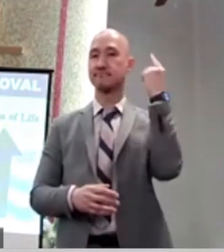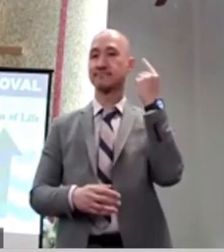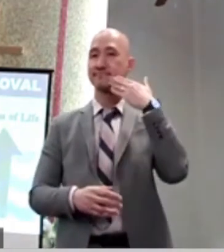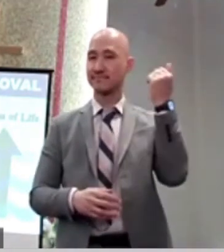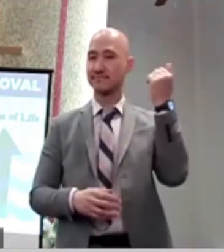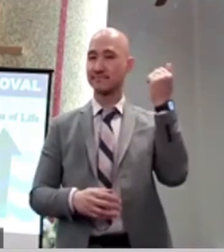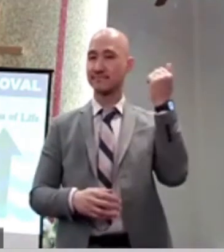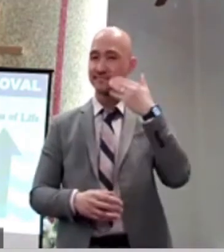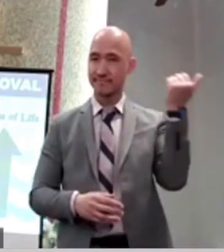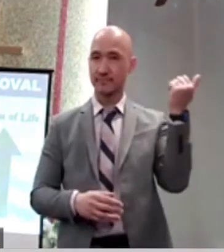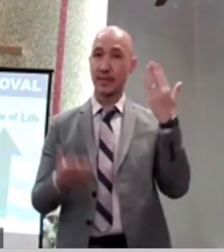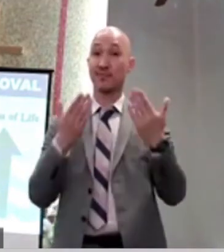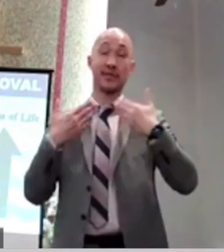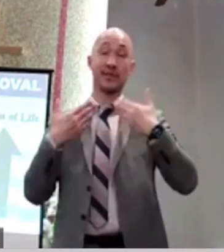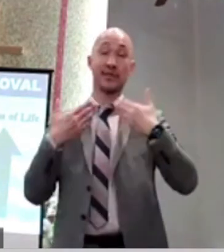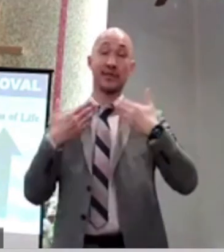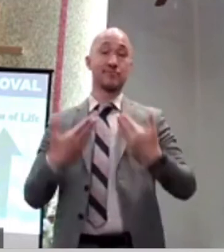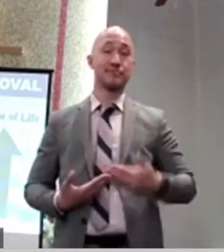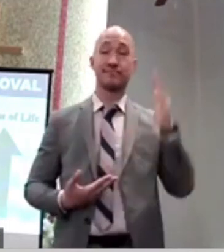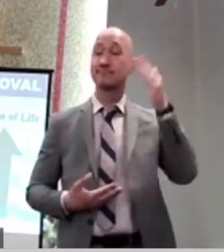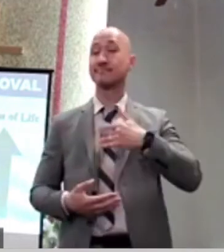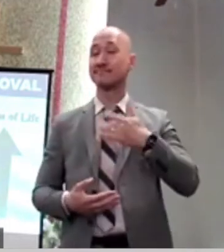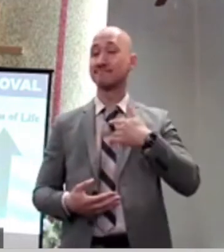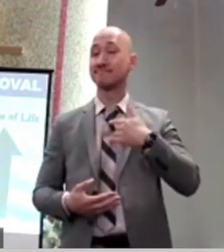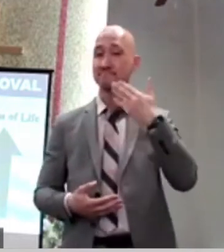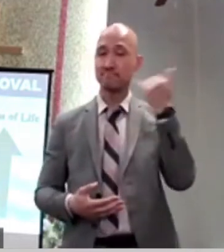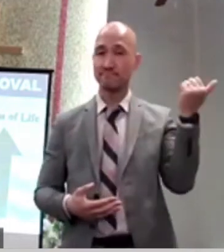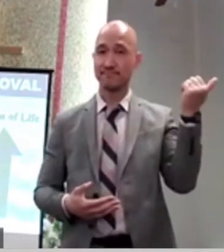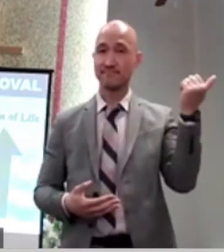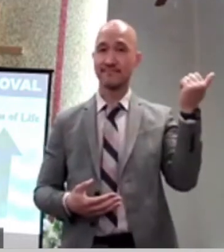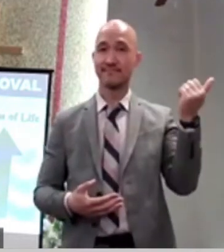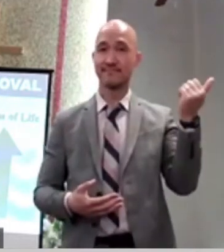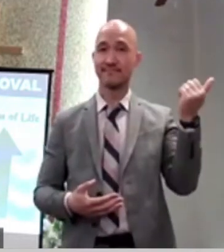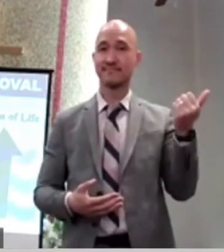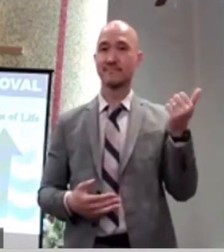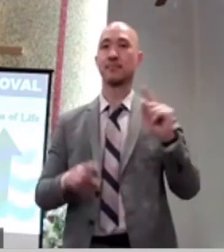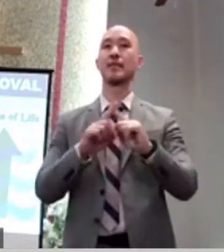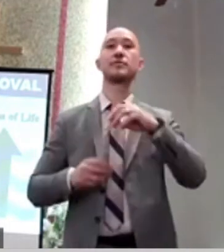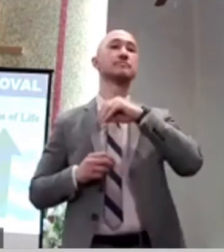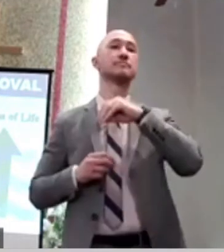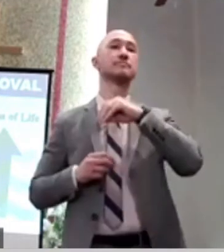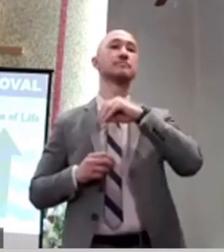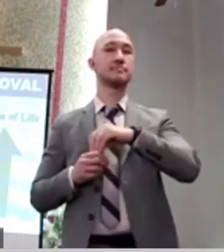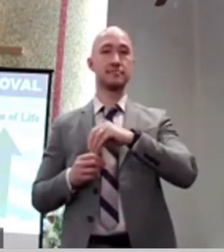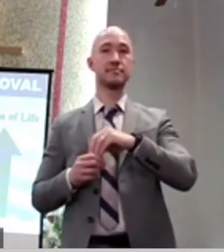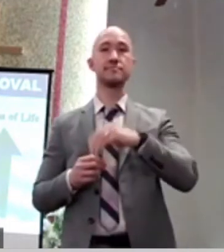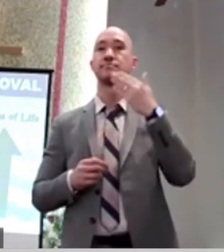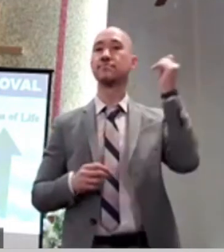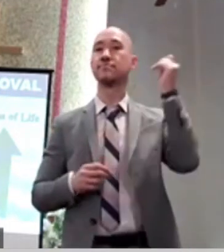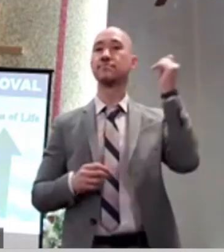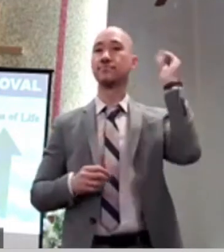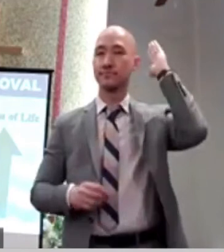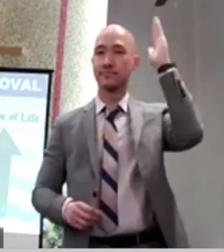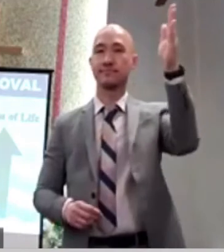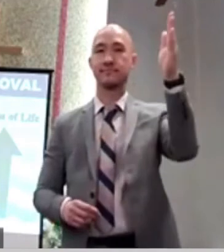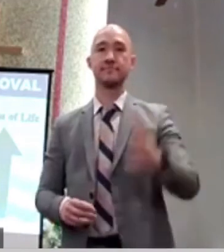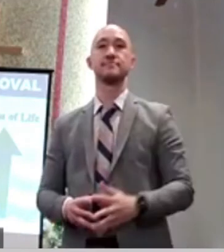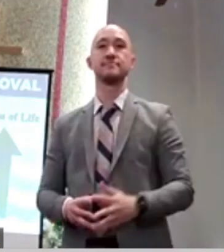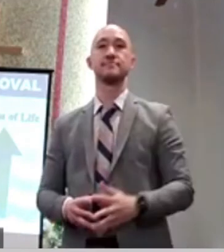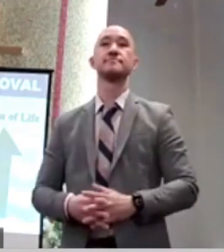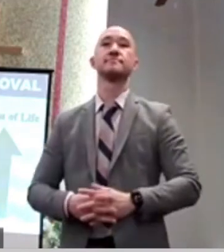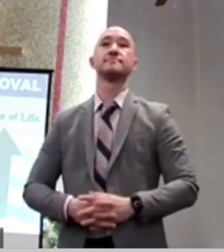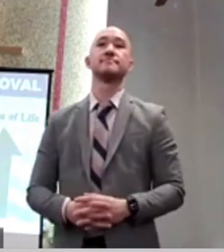away. Maybe my body won't feel better as I move on, but in my inner man, I grow stronger and